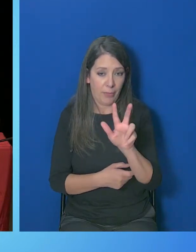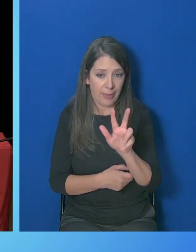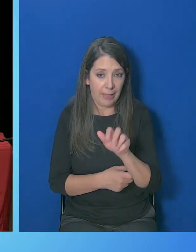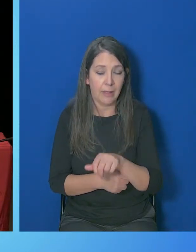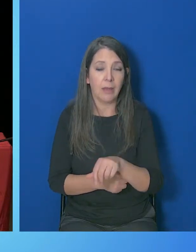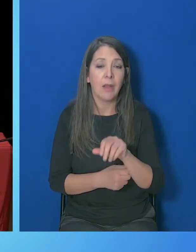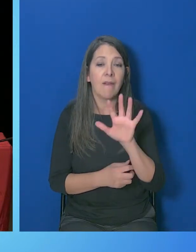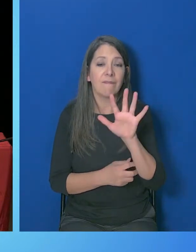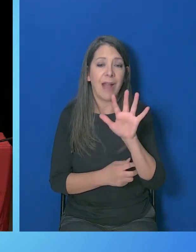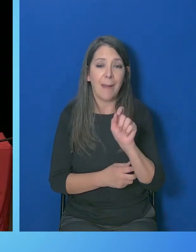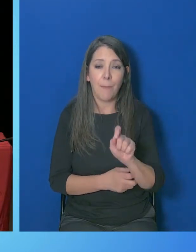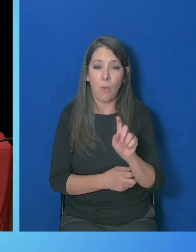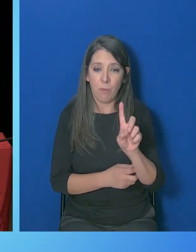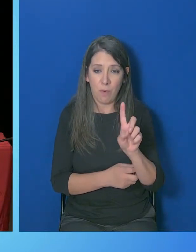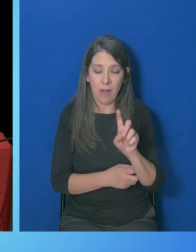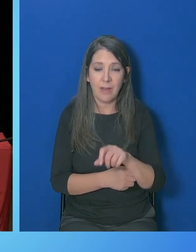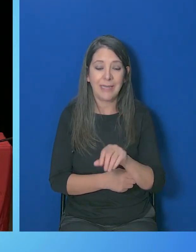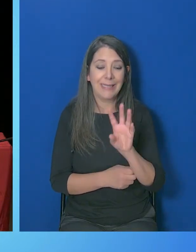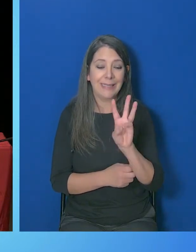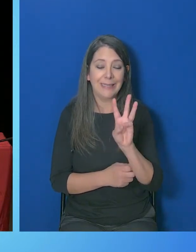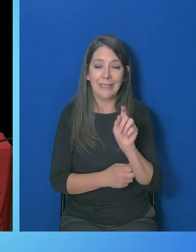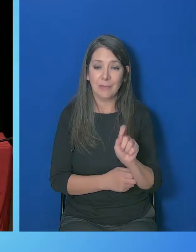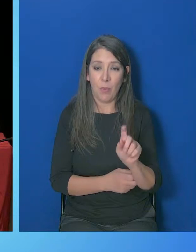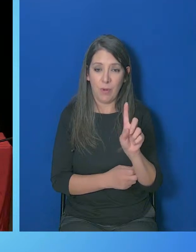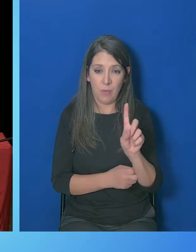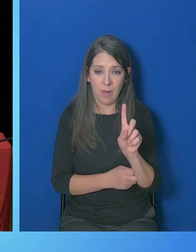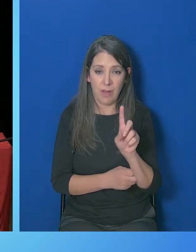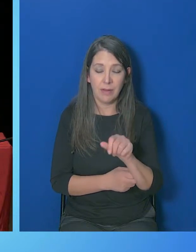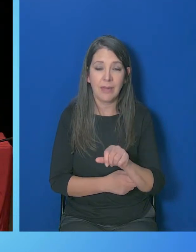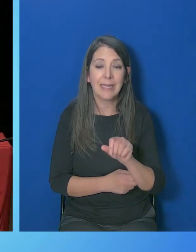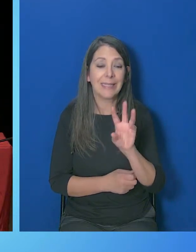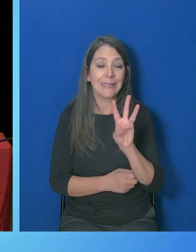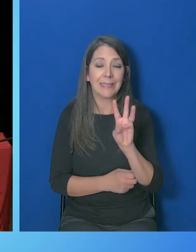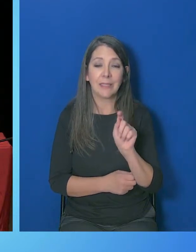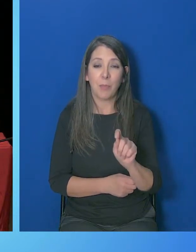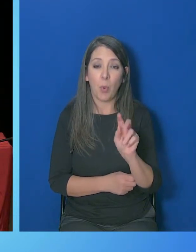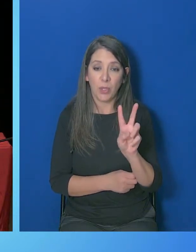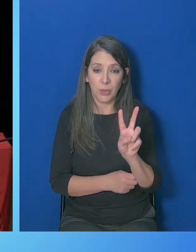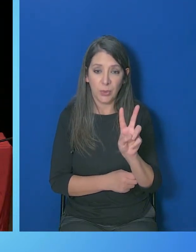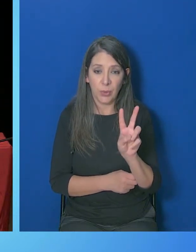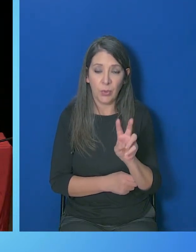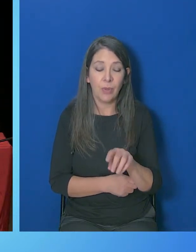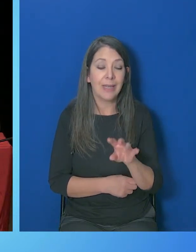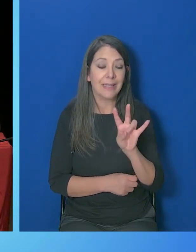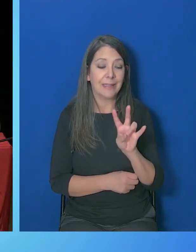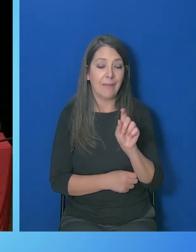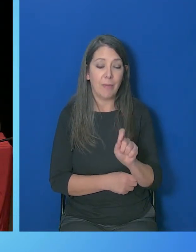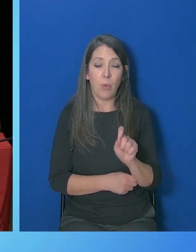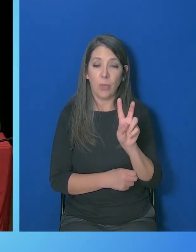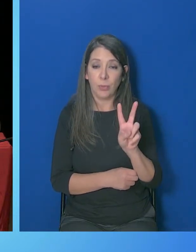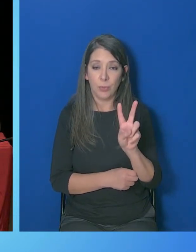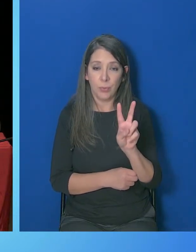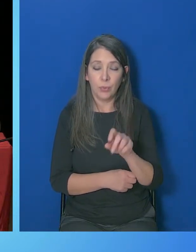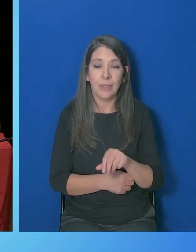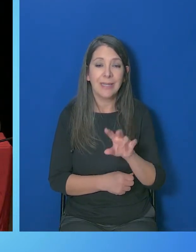3.3, 5.1, 6.1, 6.2,